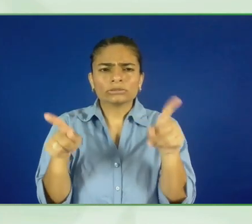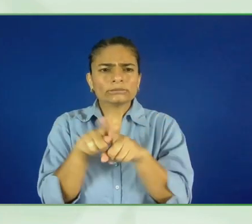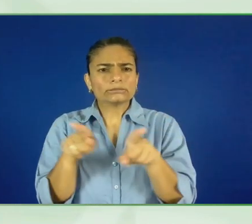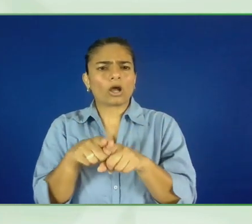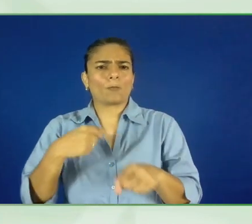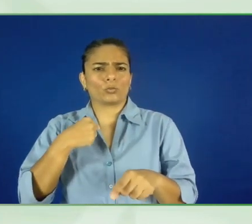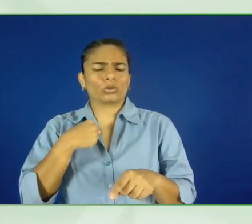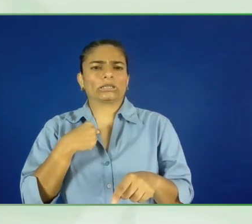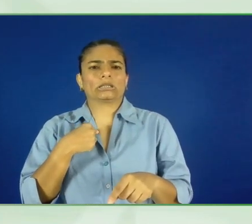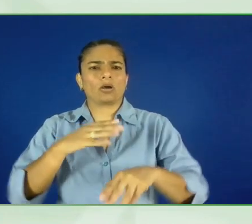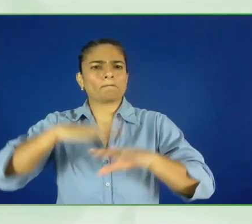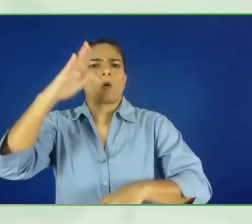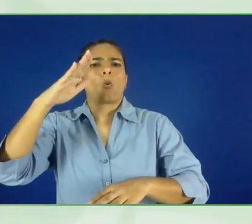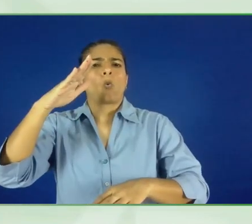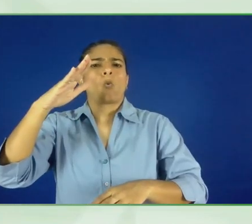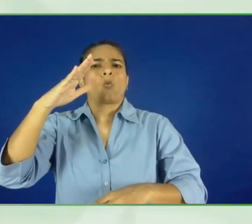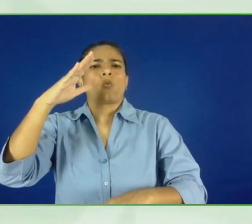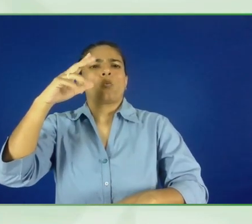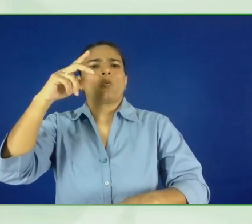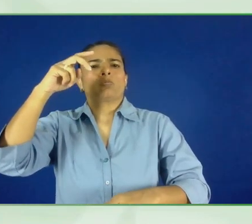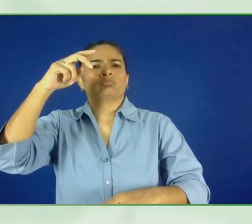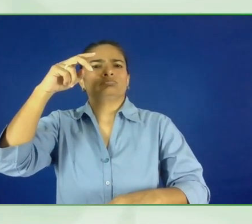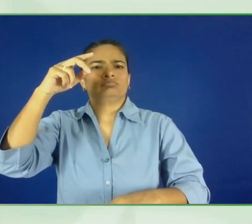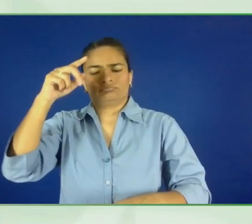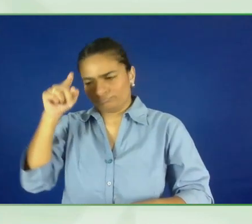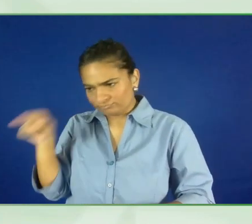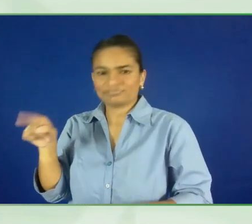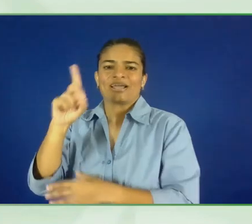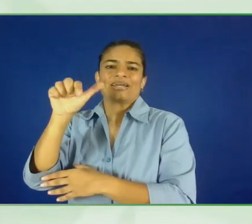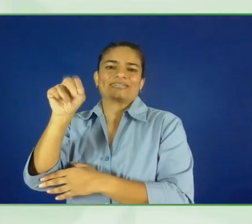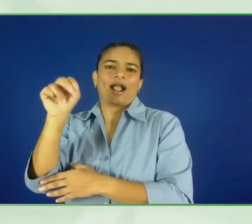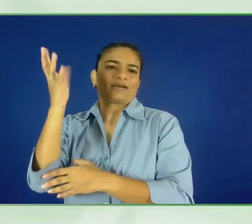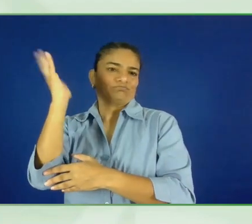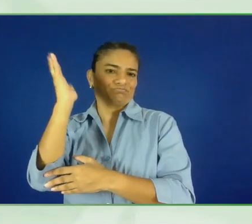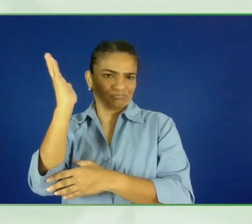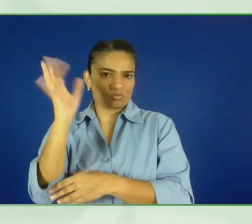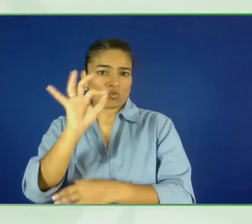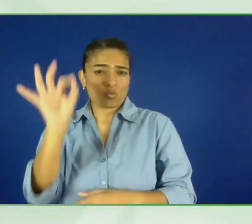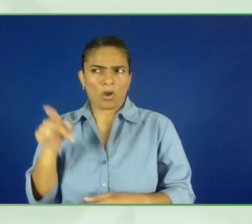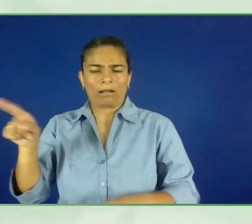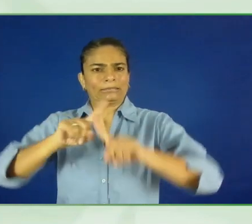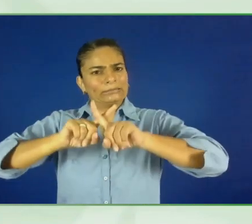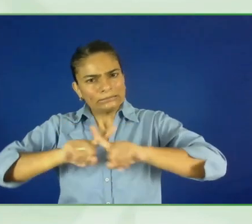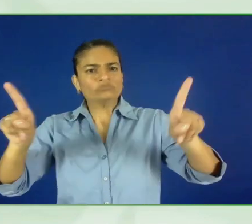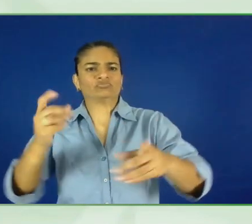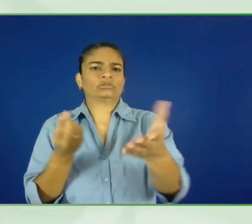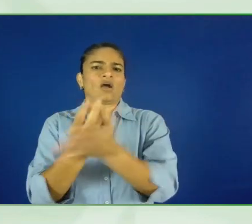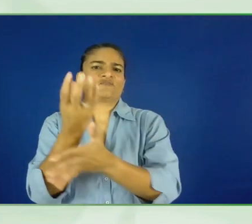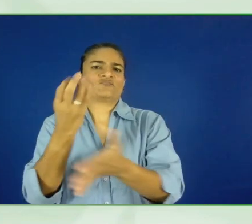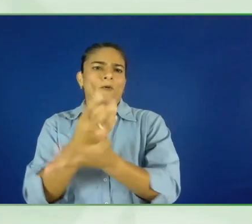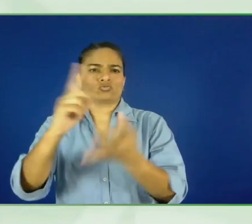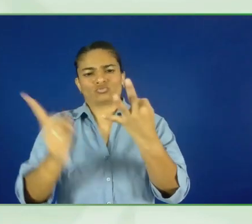had his presentation, because they're using a very different type of data. Christopher and Joanna gave us